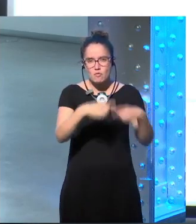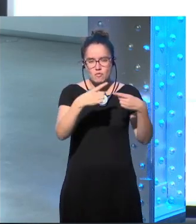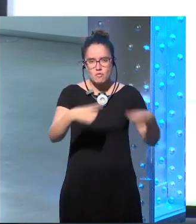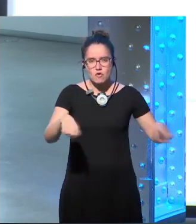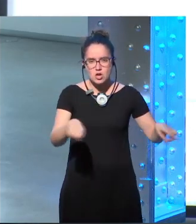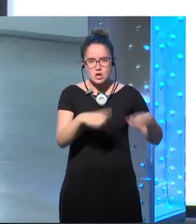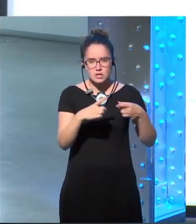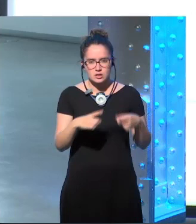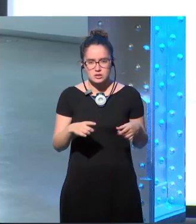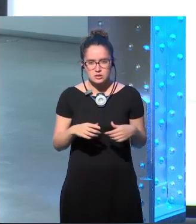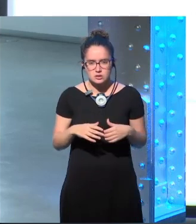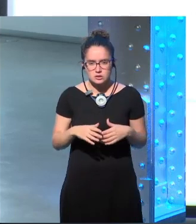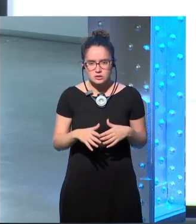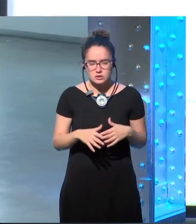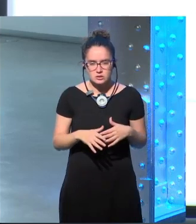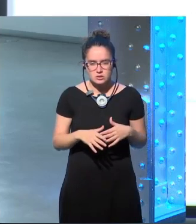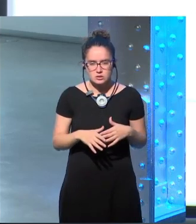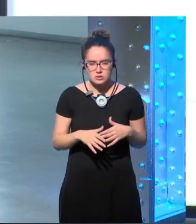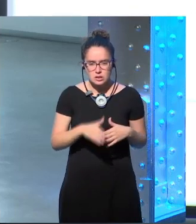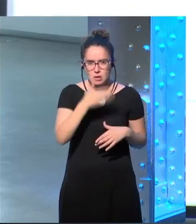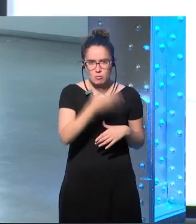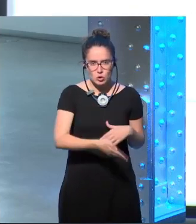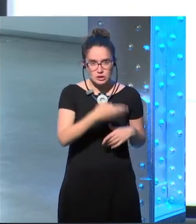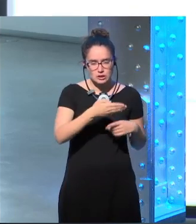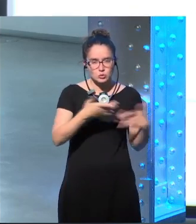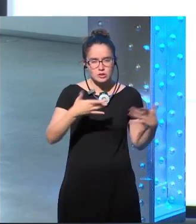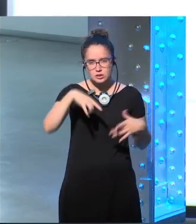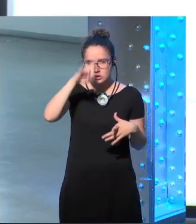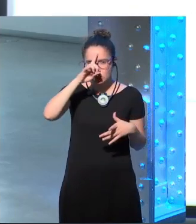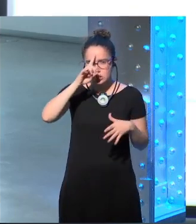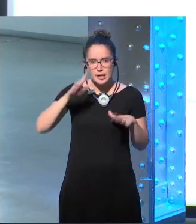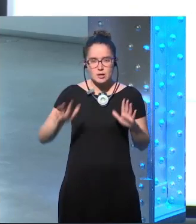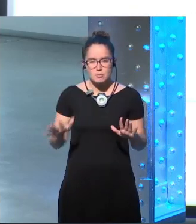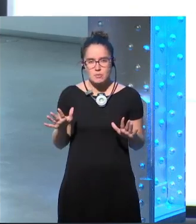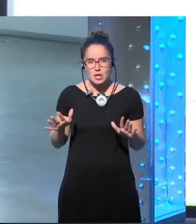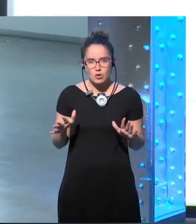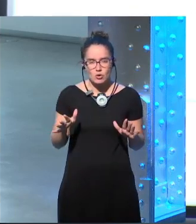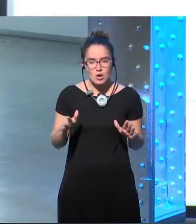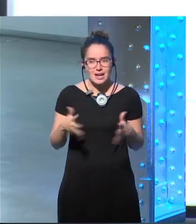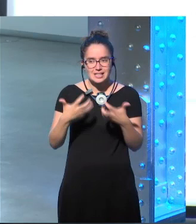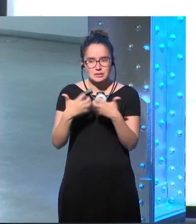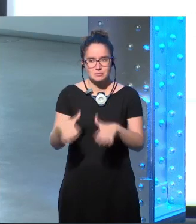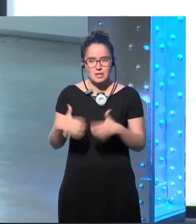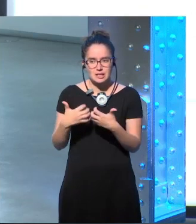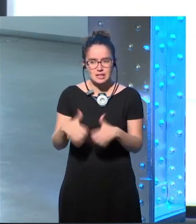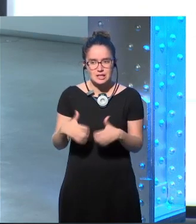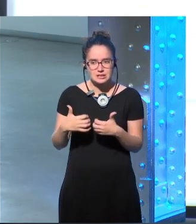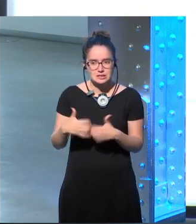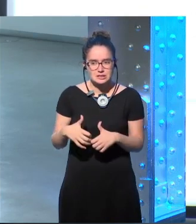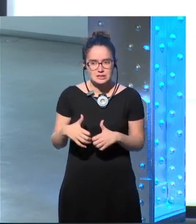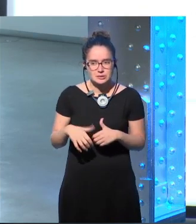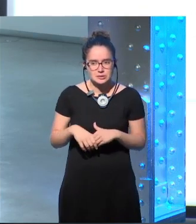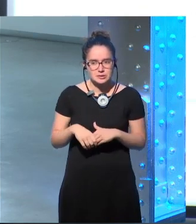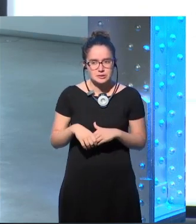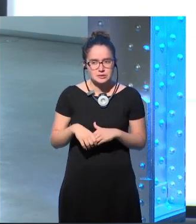all to be from Mozart. You can feed the algorithm all the symphonies, all the music being created up until 1800 with